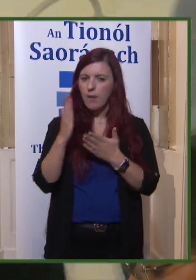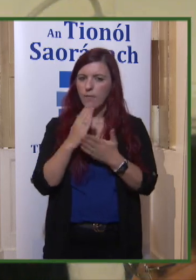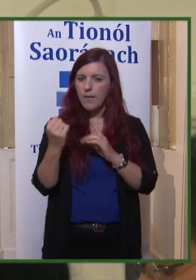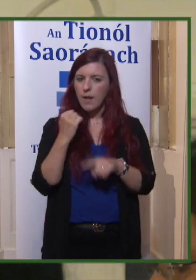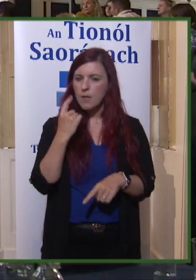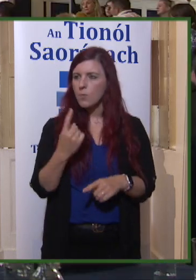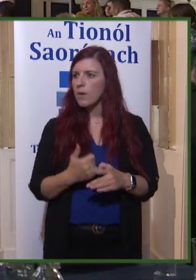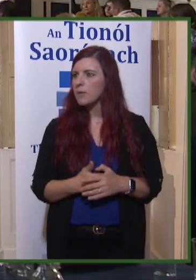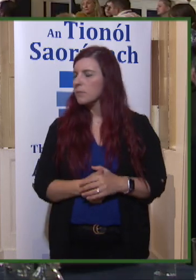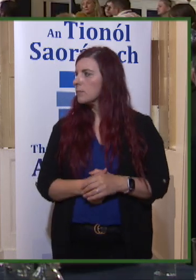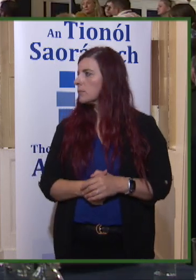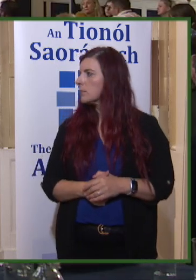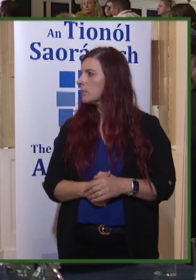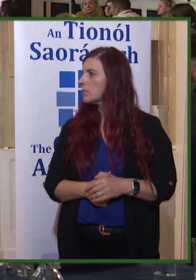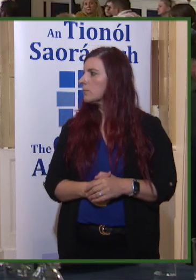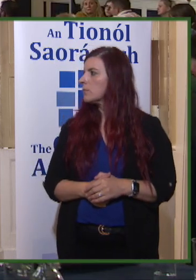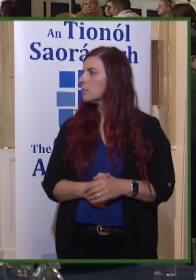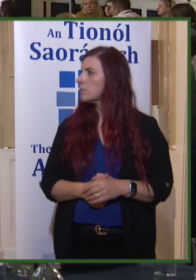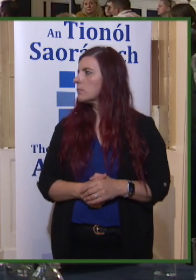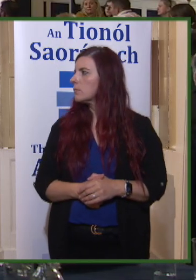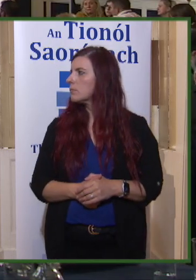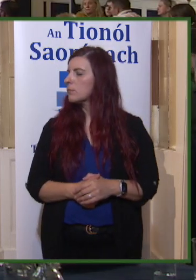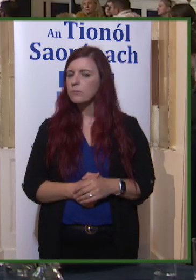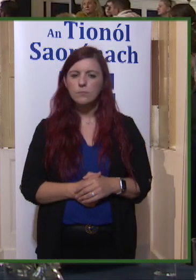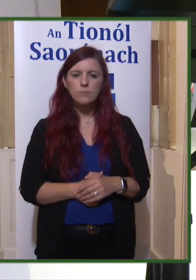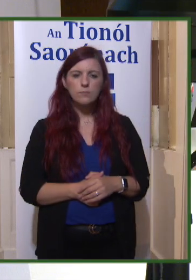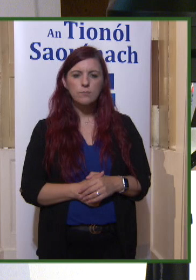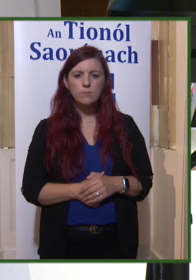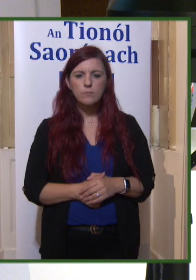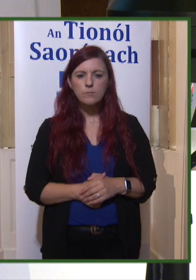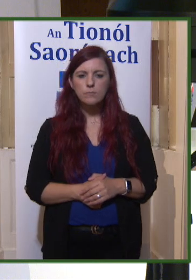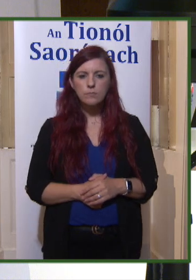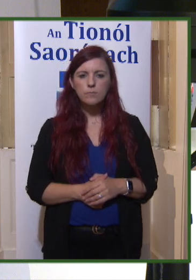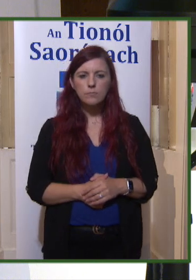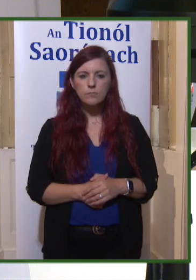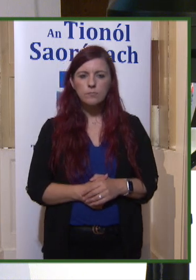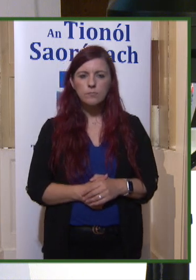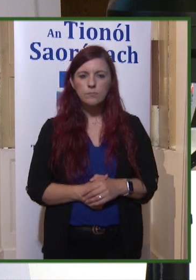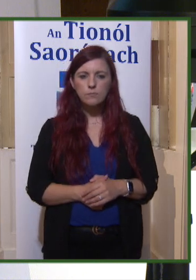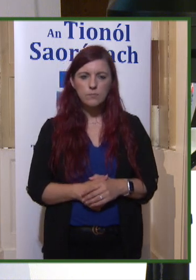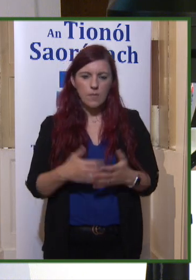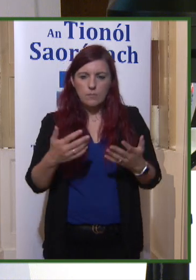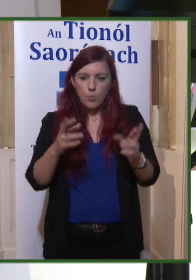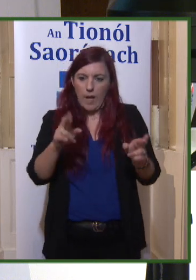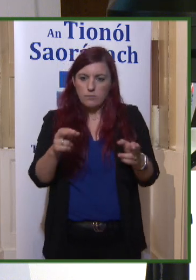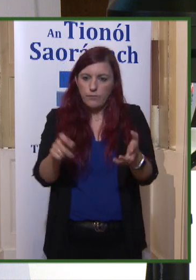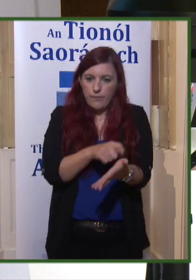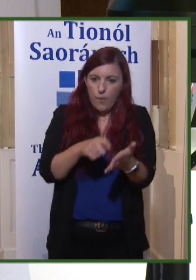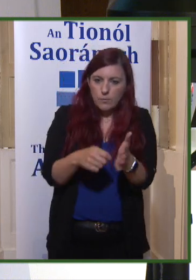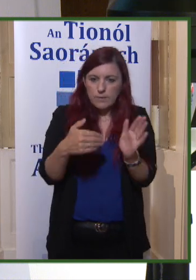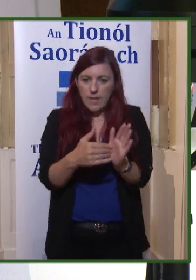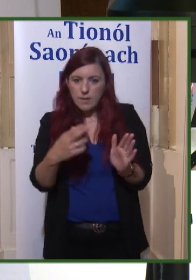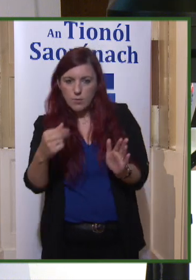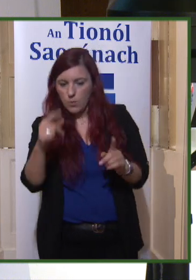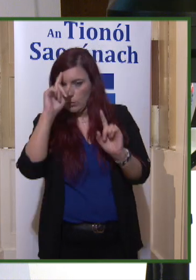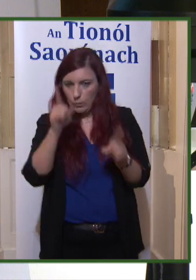Yeah, people have always had the right to abstain, Rachel, and people will have the right to say, I don't know or